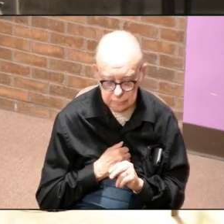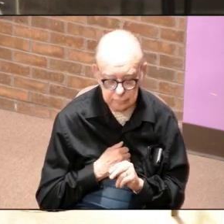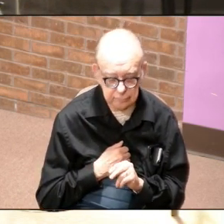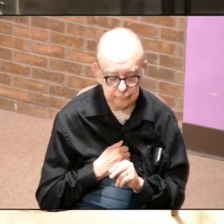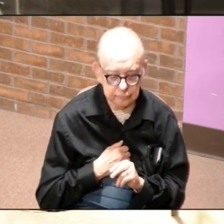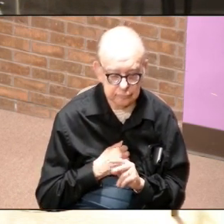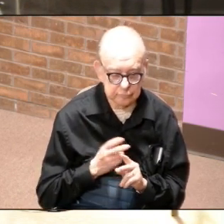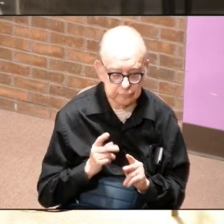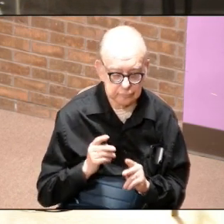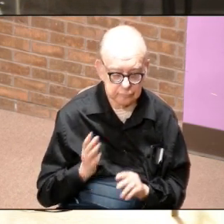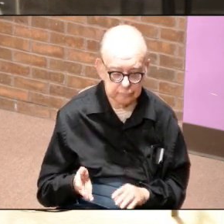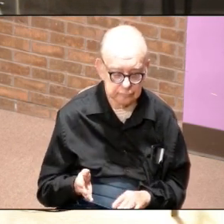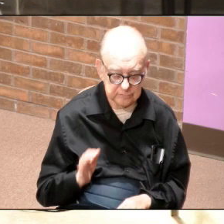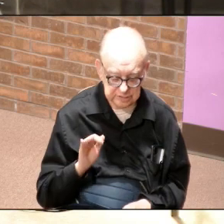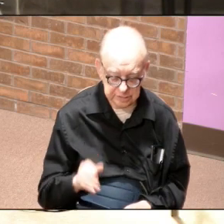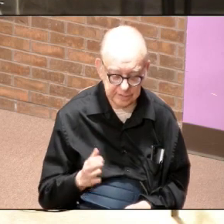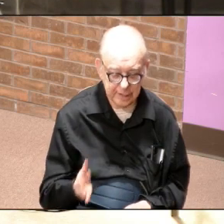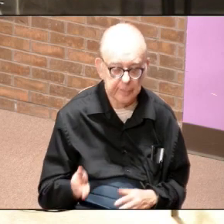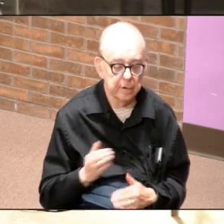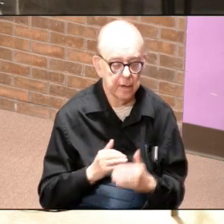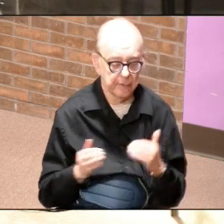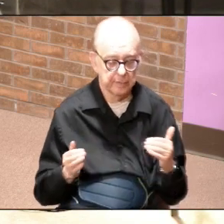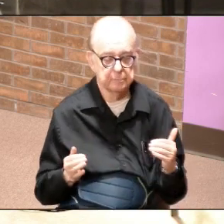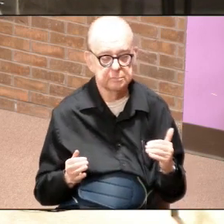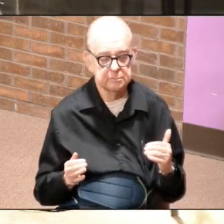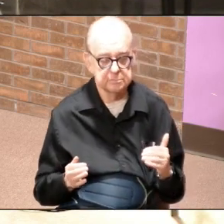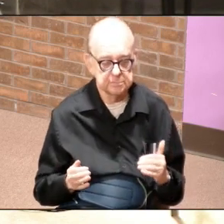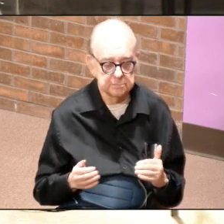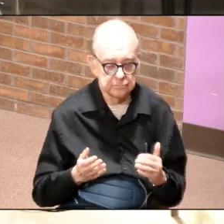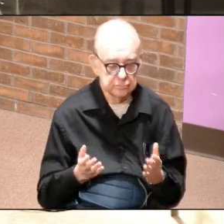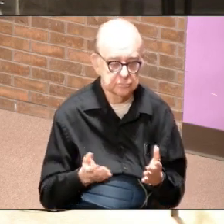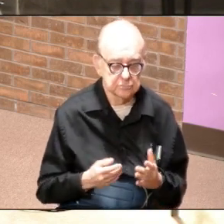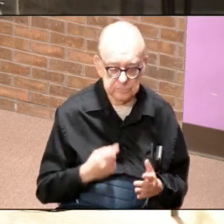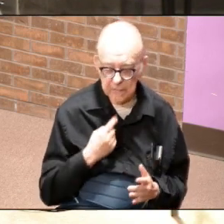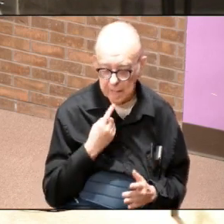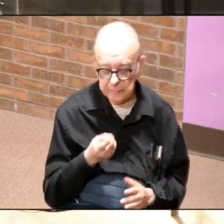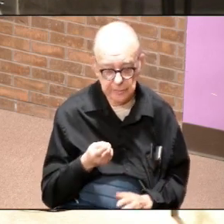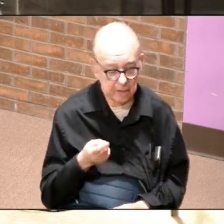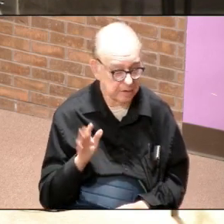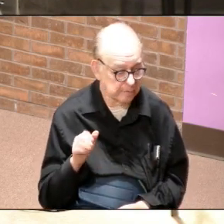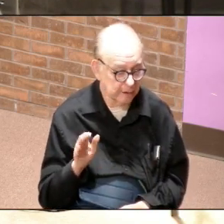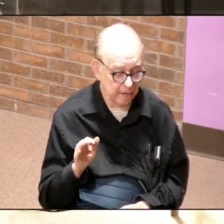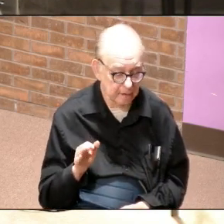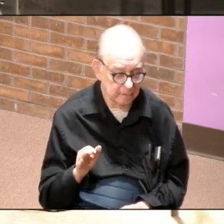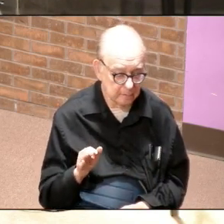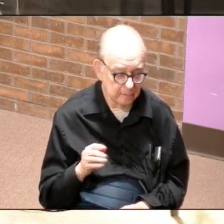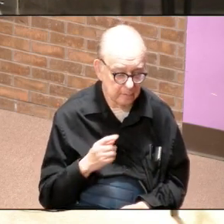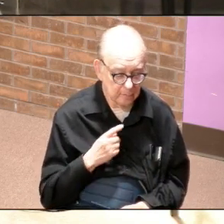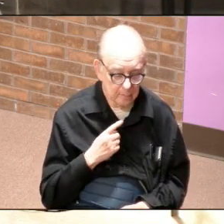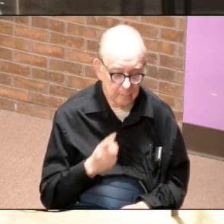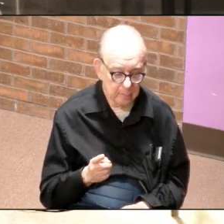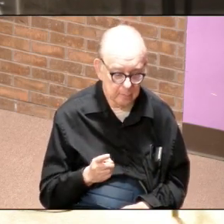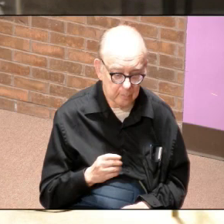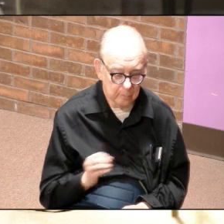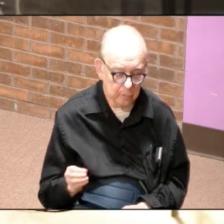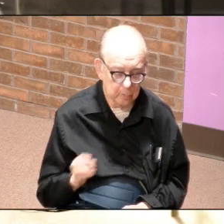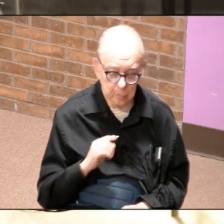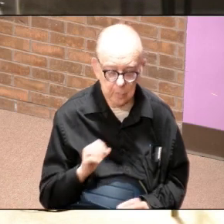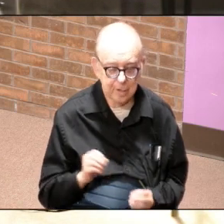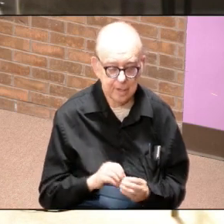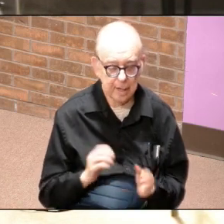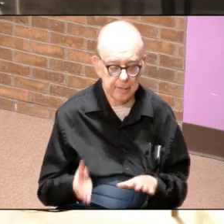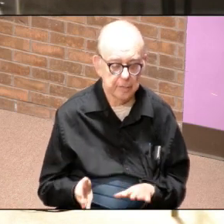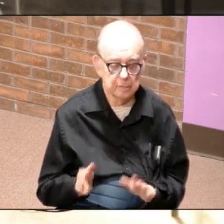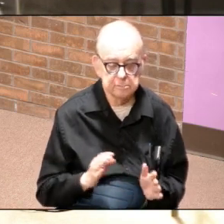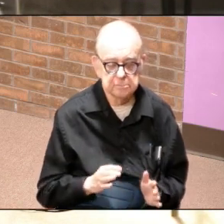They're there, and they're staying. We won't have to say goodbye. He says there will be no more death.